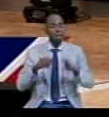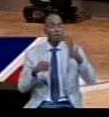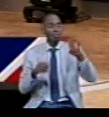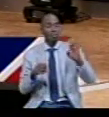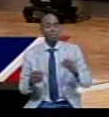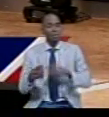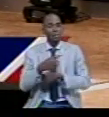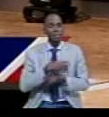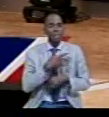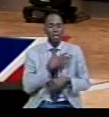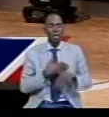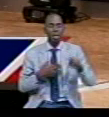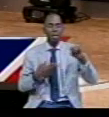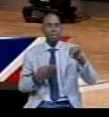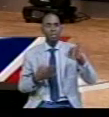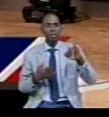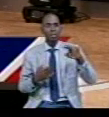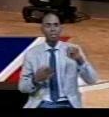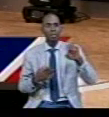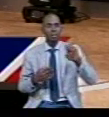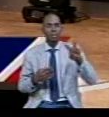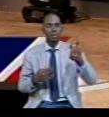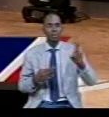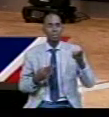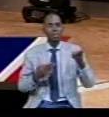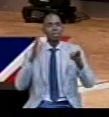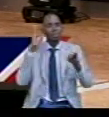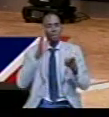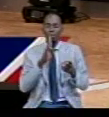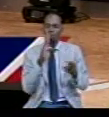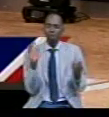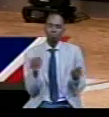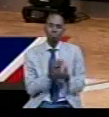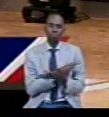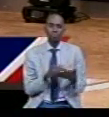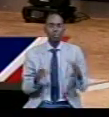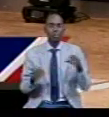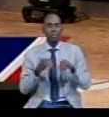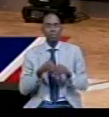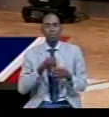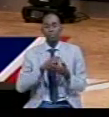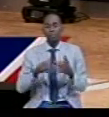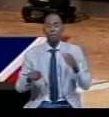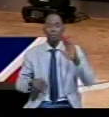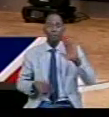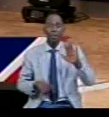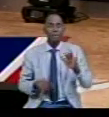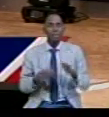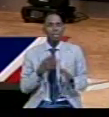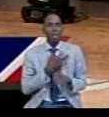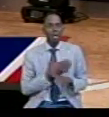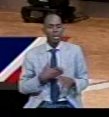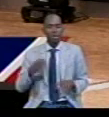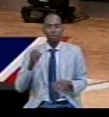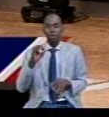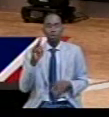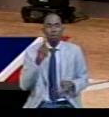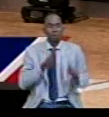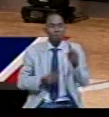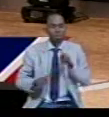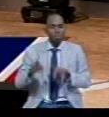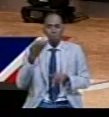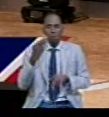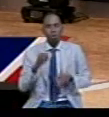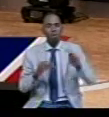Nineveh shall be overthrown. Look at verse 5. In verse 5, so the people of Nineveh